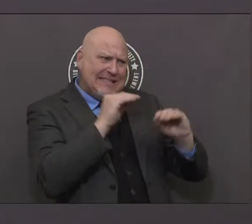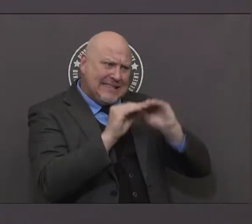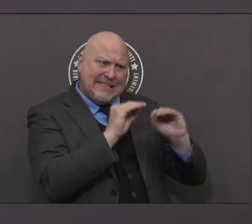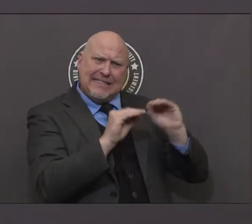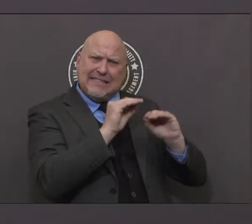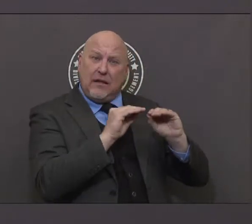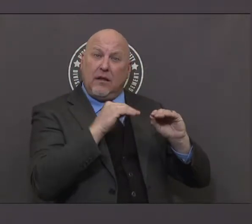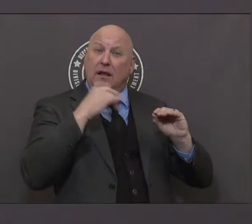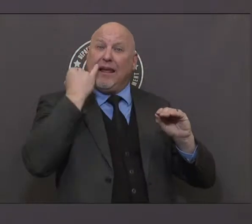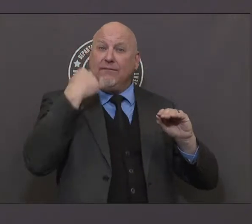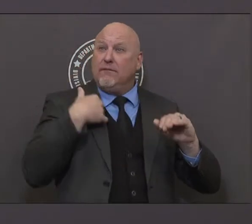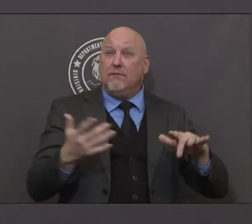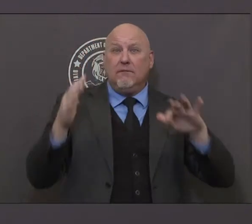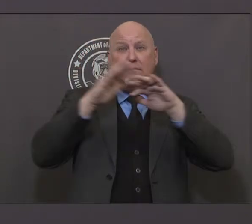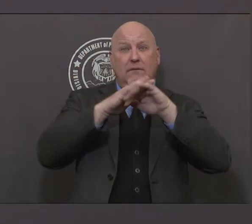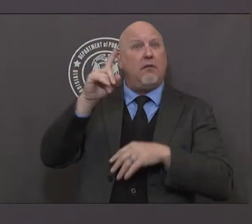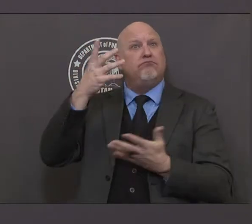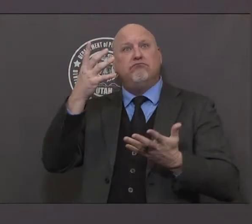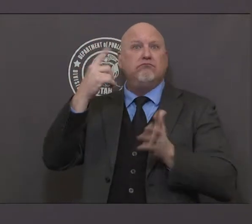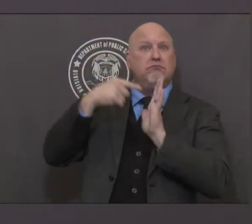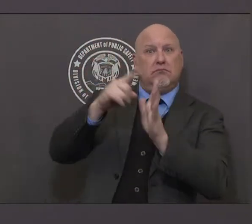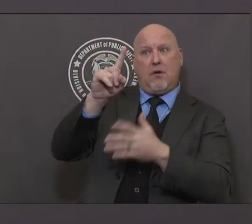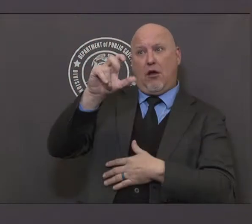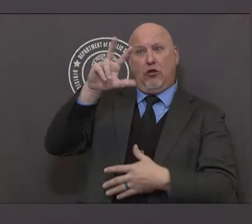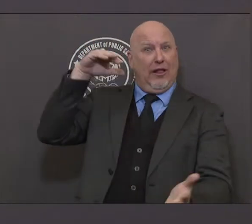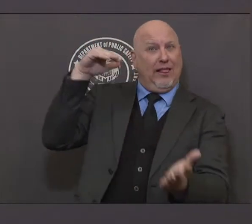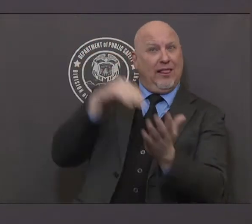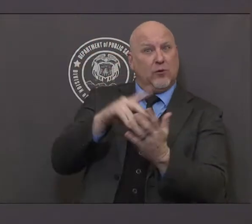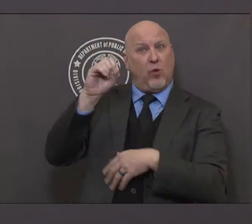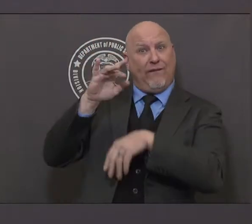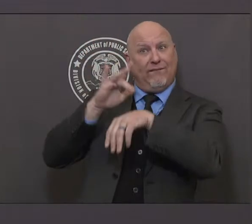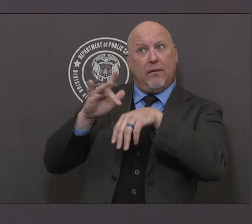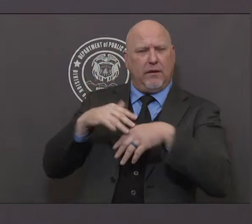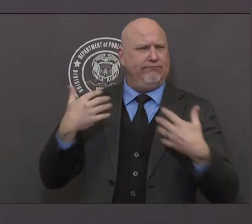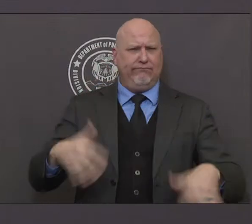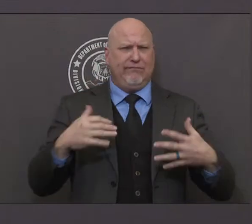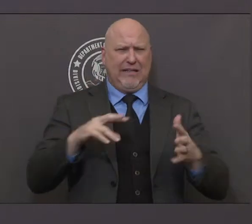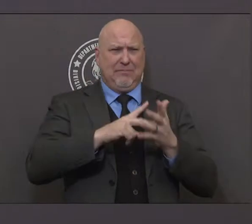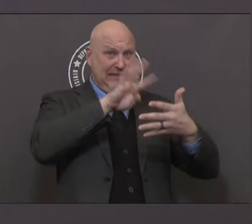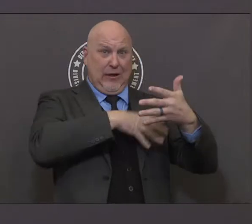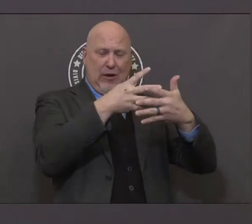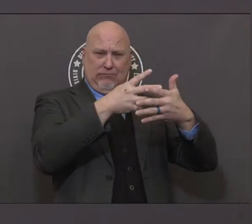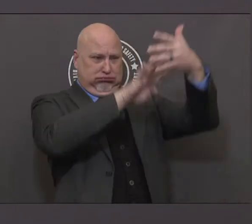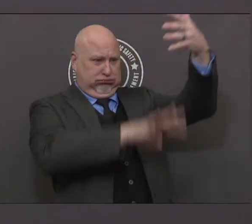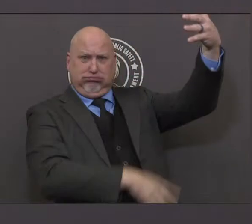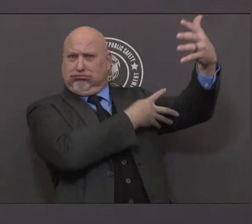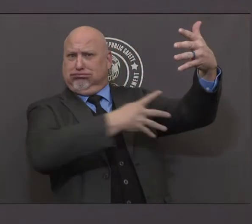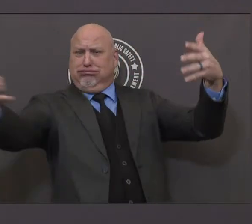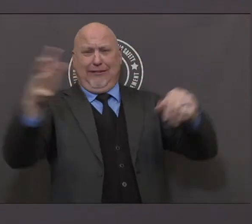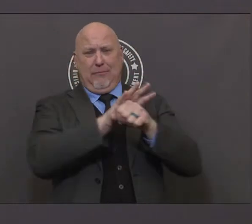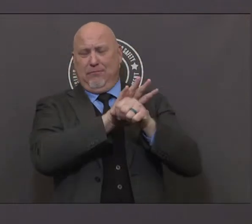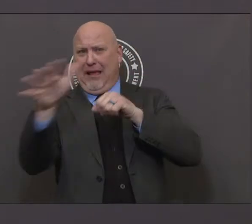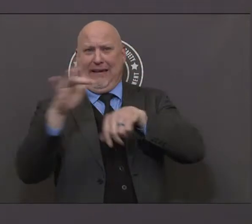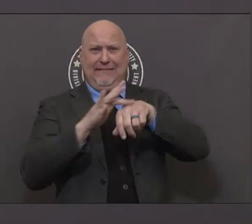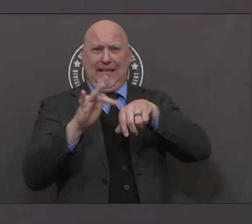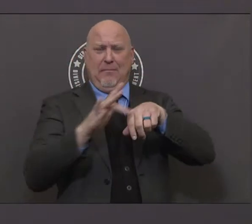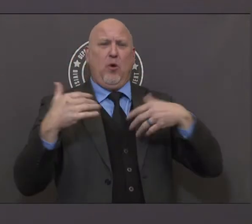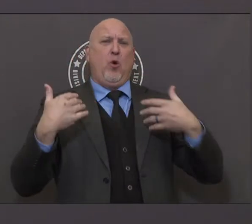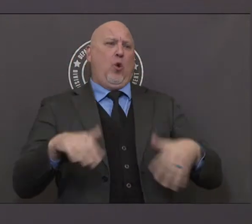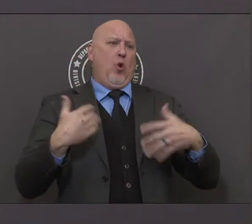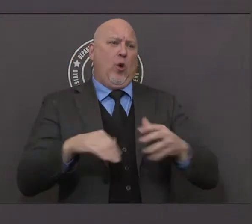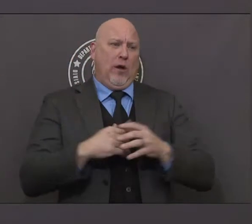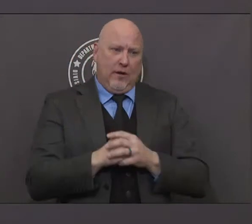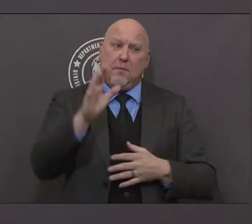have a high throughput coalition that is working on mass vaccination sites. There will